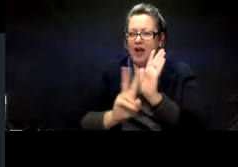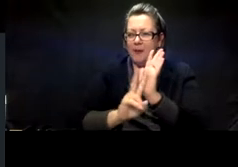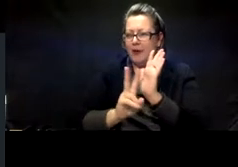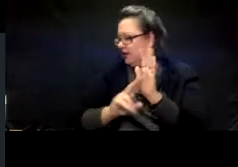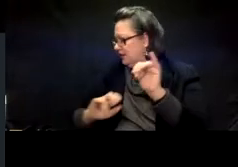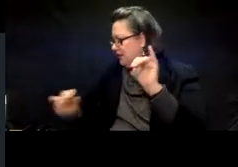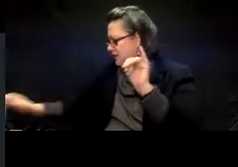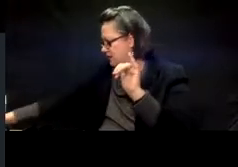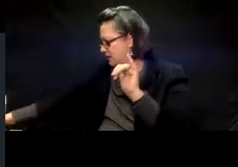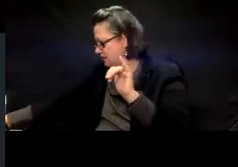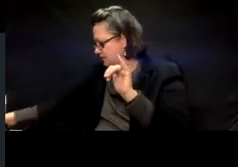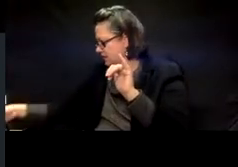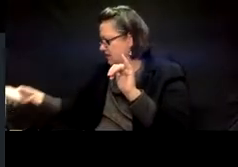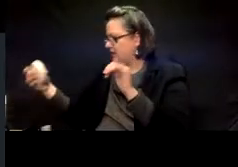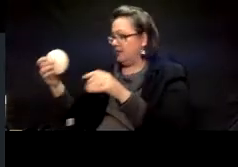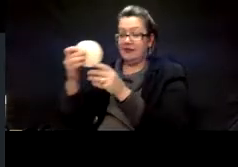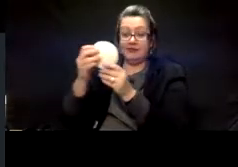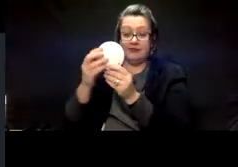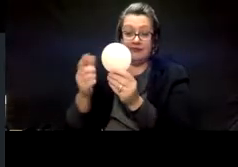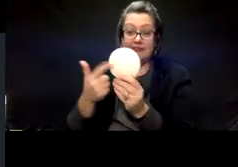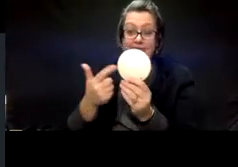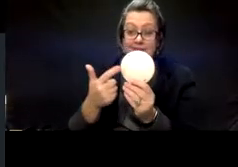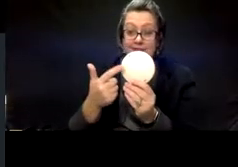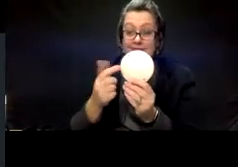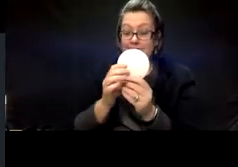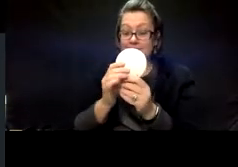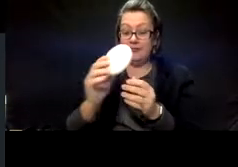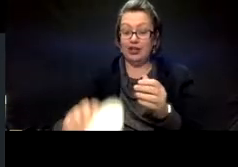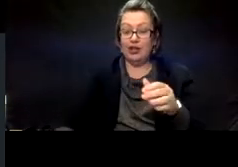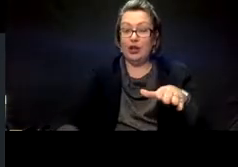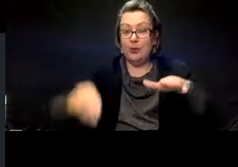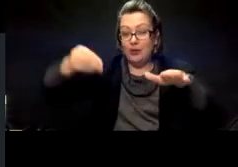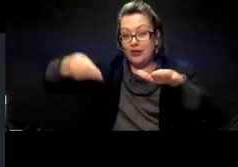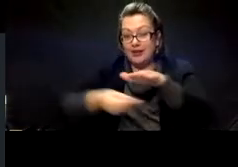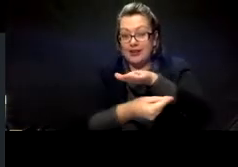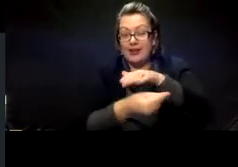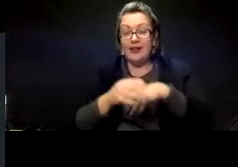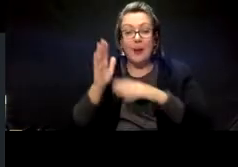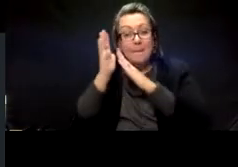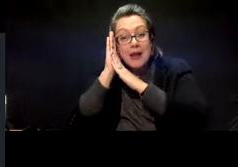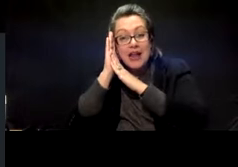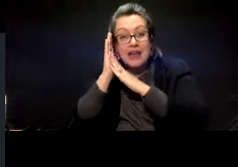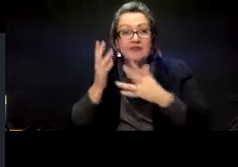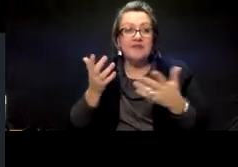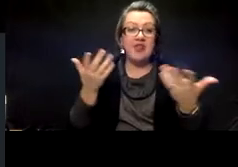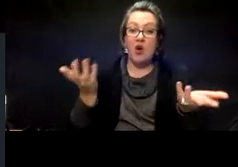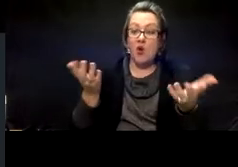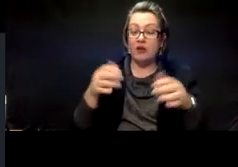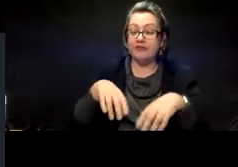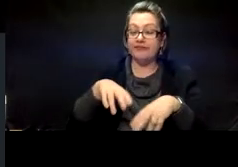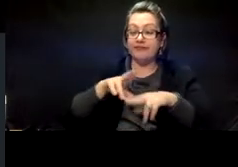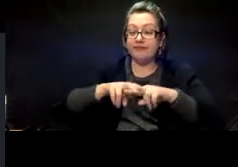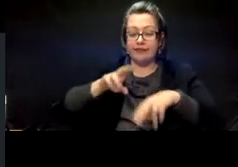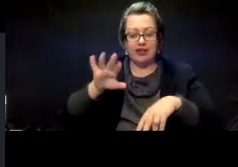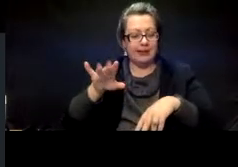And also there's the vibra call, such as this. And you put this